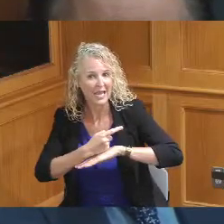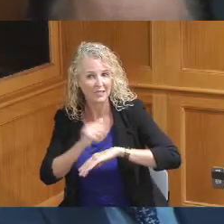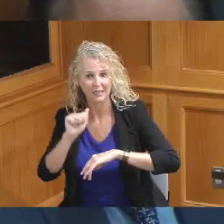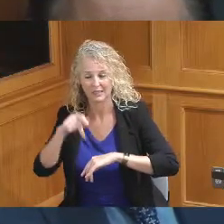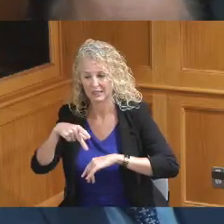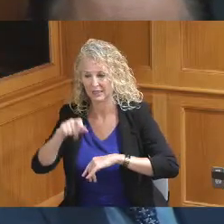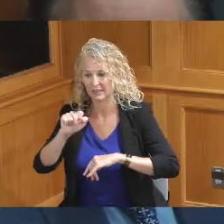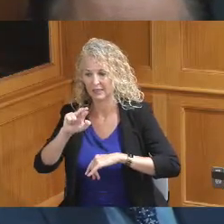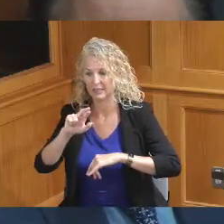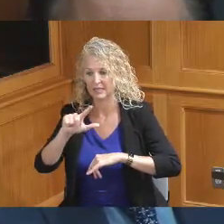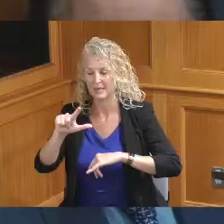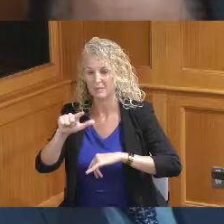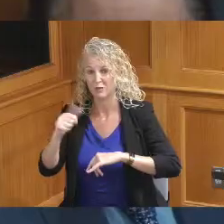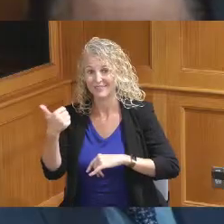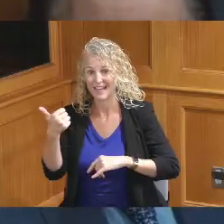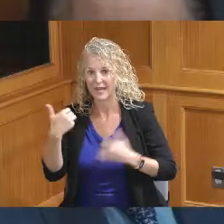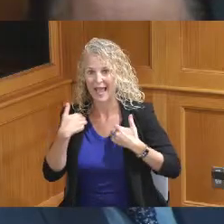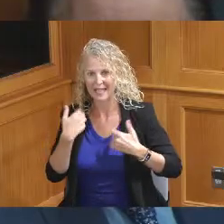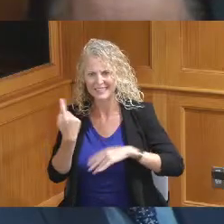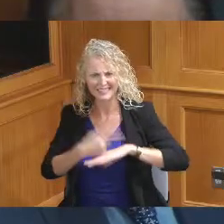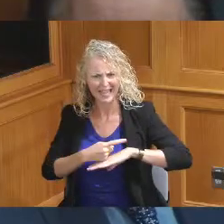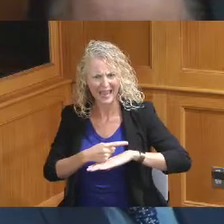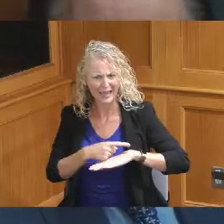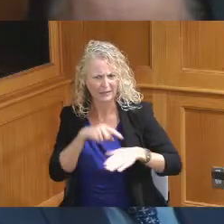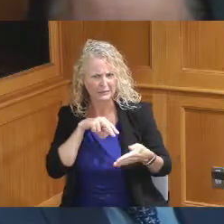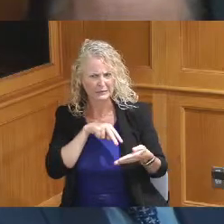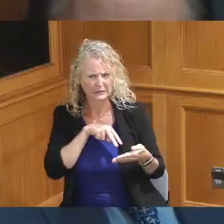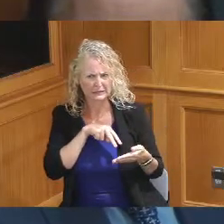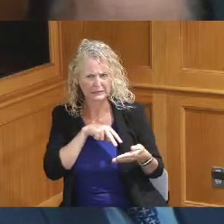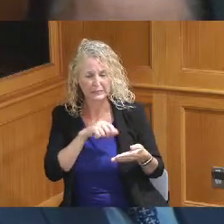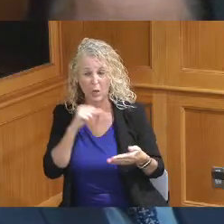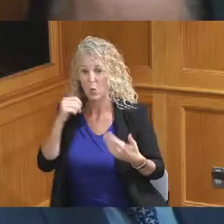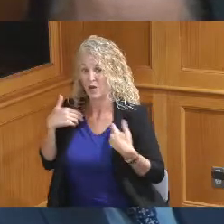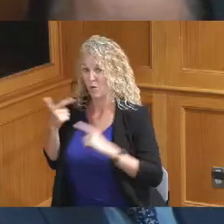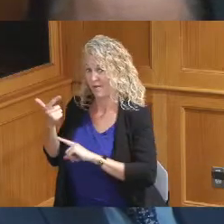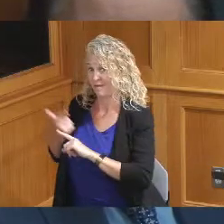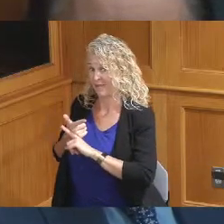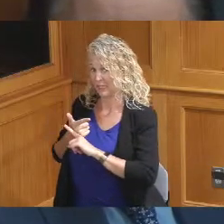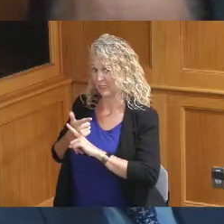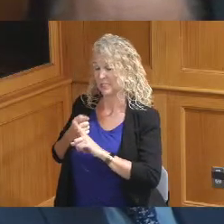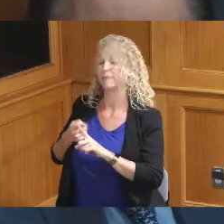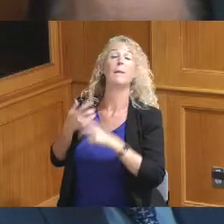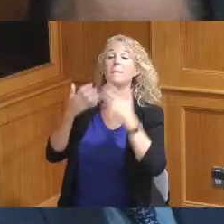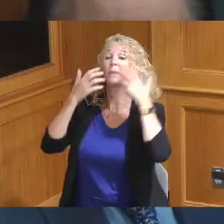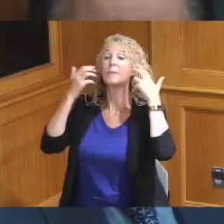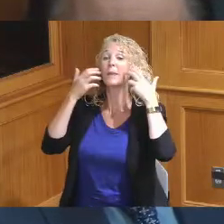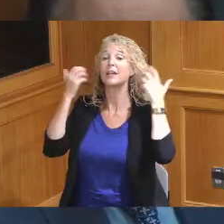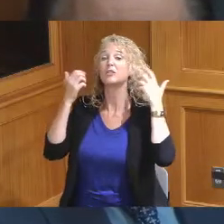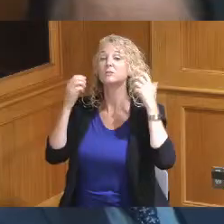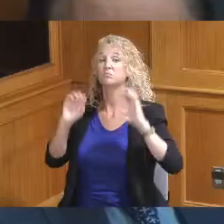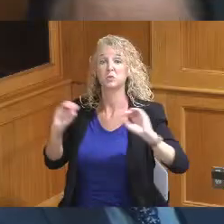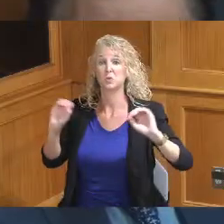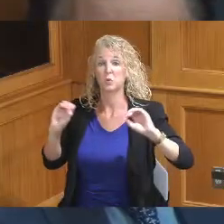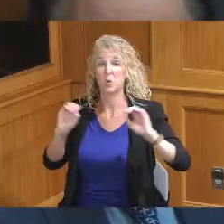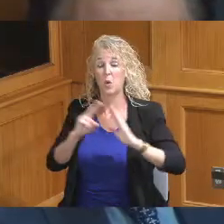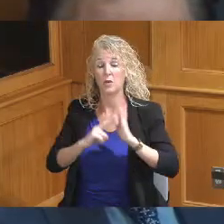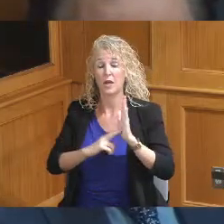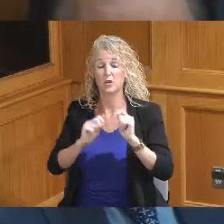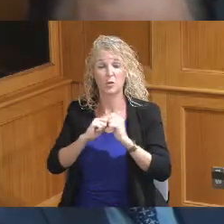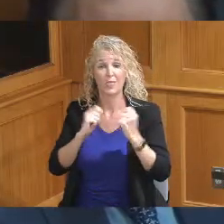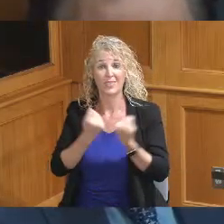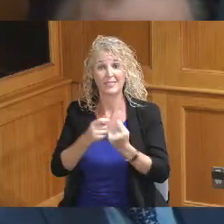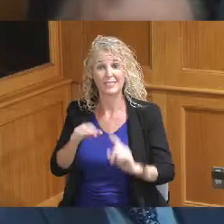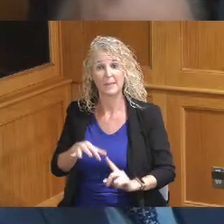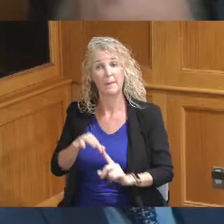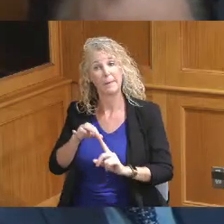April 10th, we got a date. We don't have a lease, so we don't have a contract with the team,